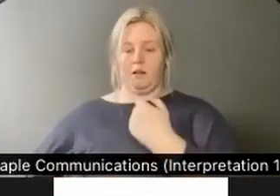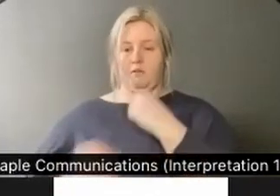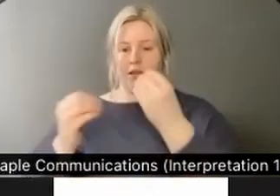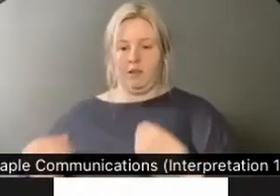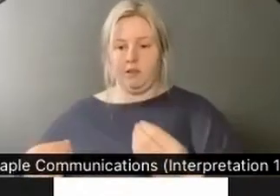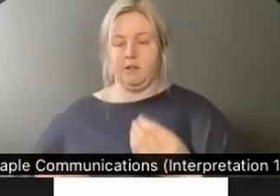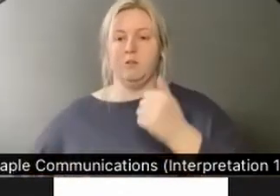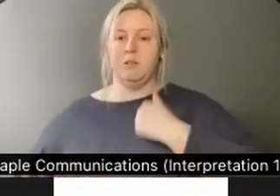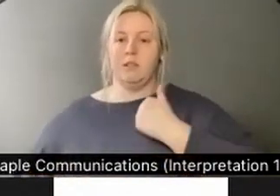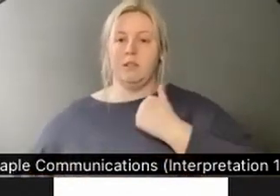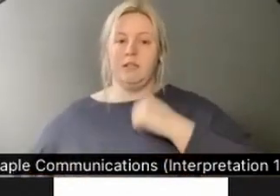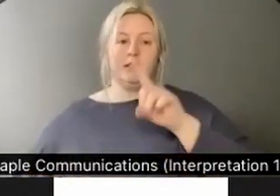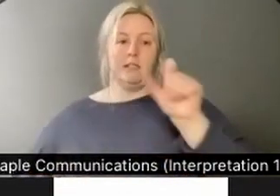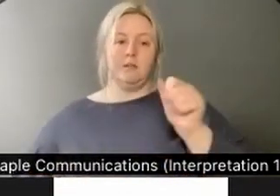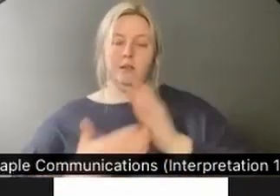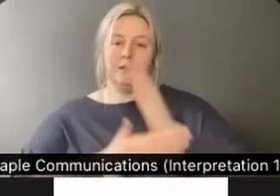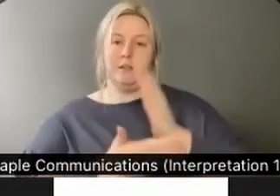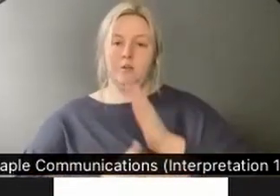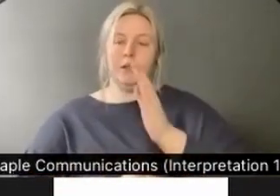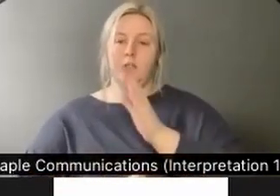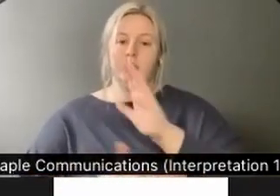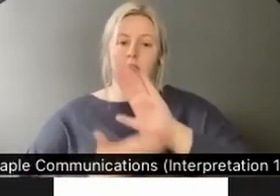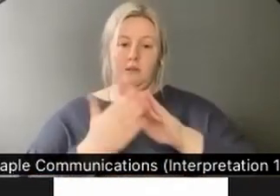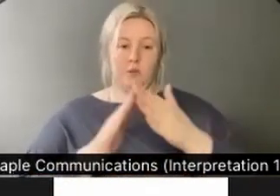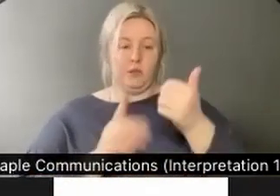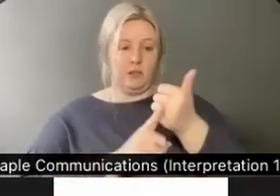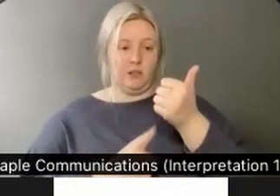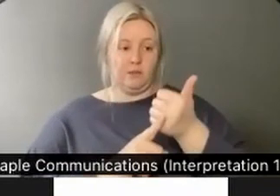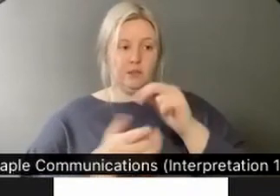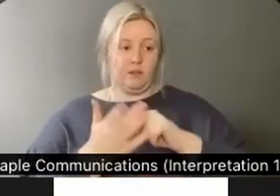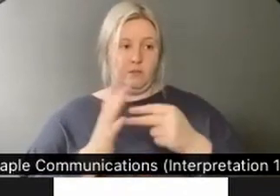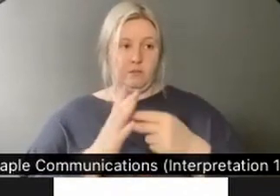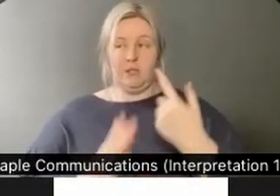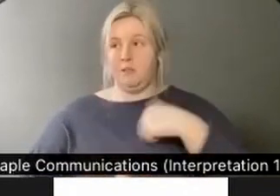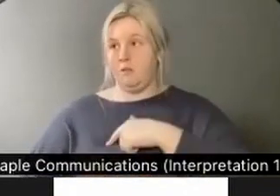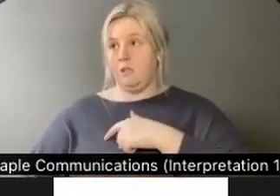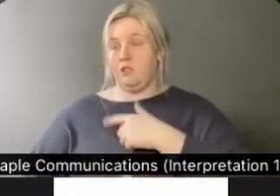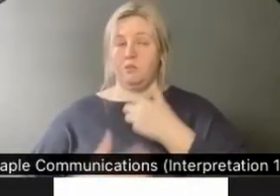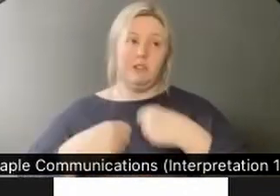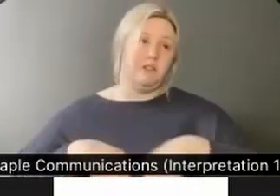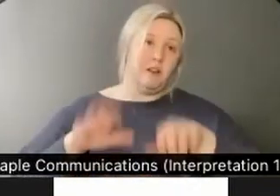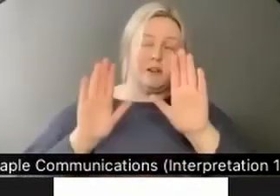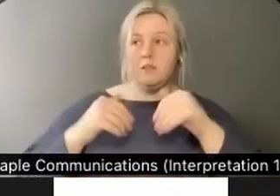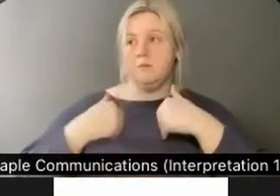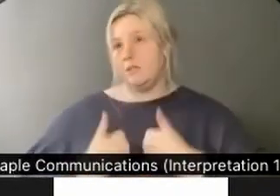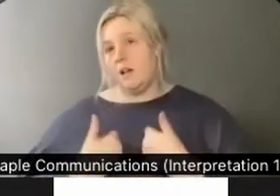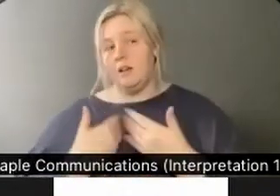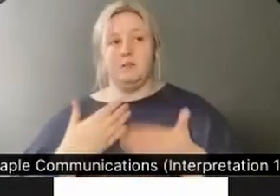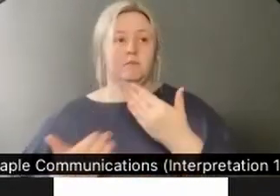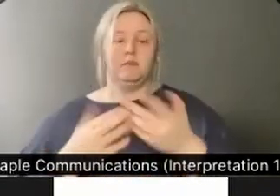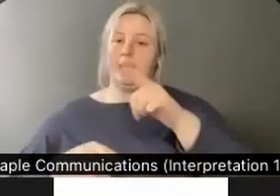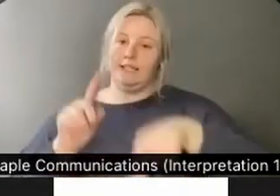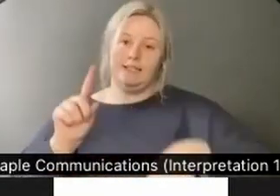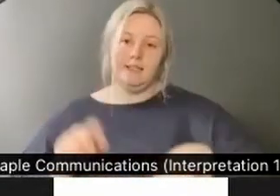rights community simply cannot afford to succumb to battle fatigue. Rather, we must continue working